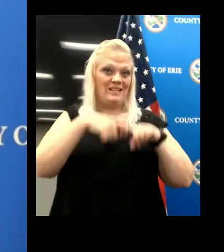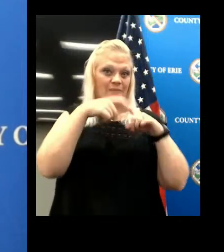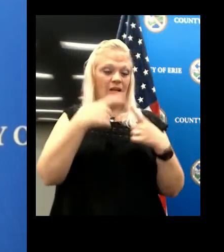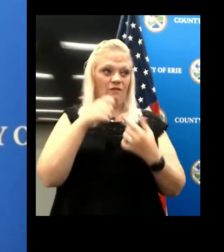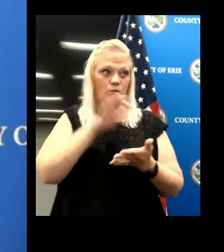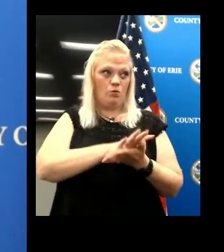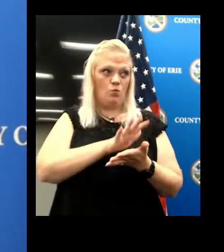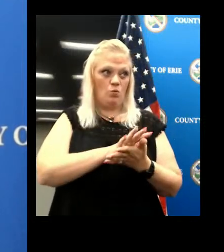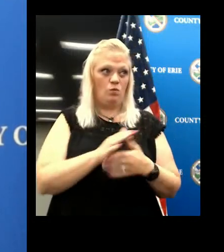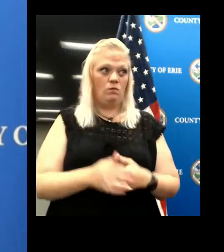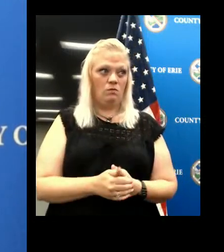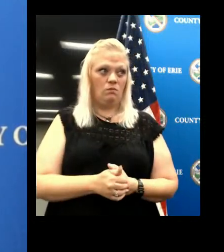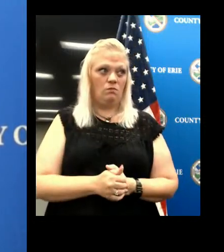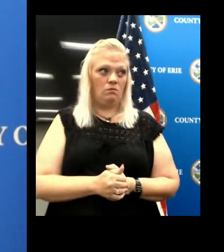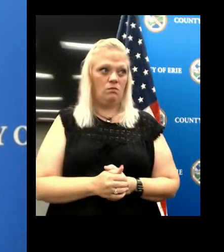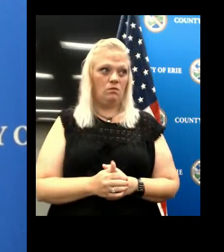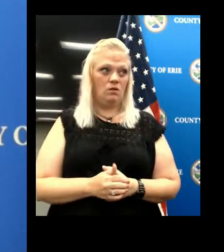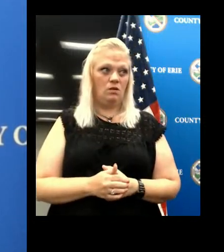school.